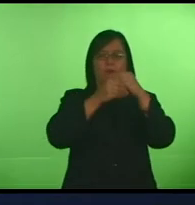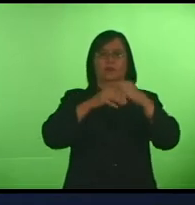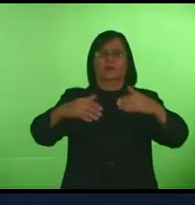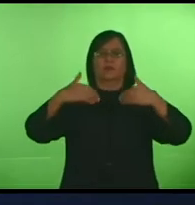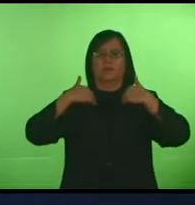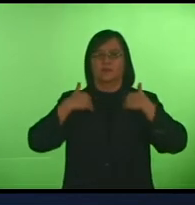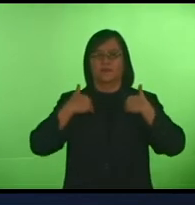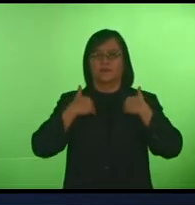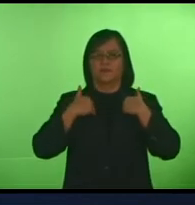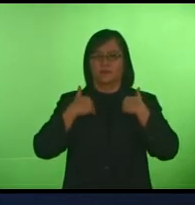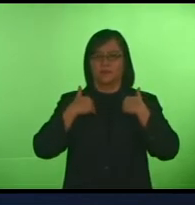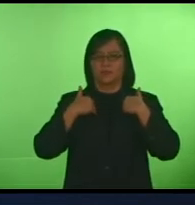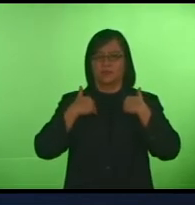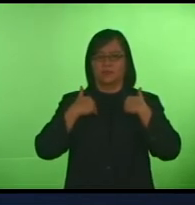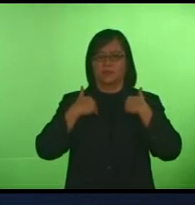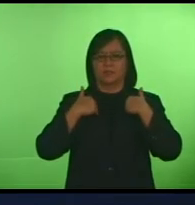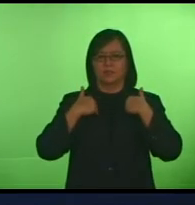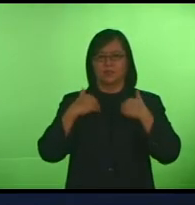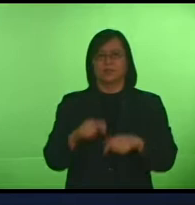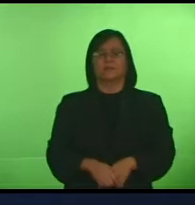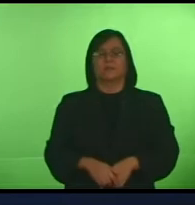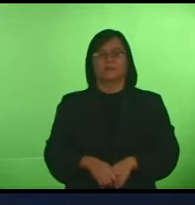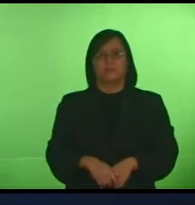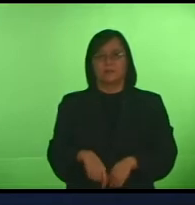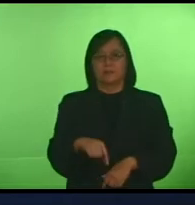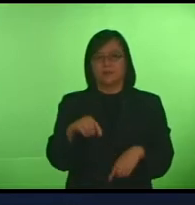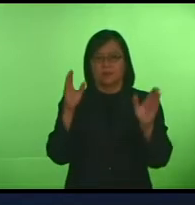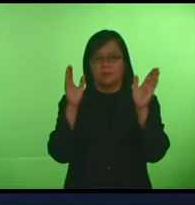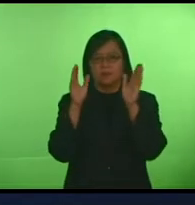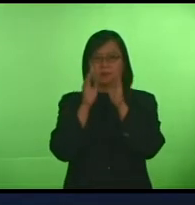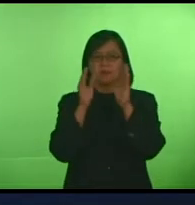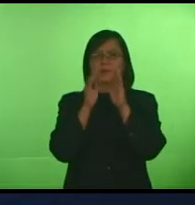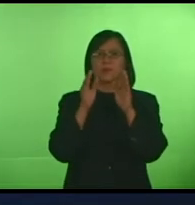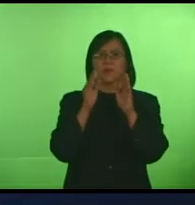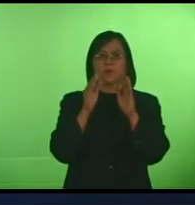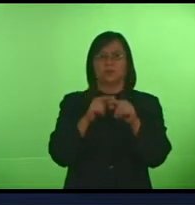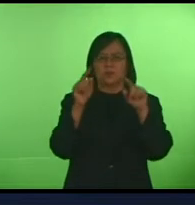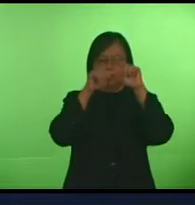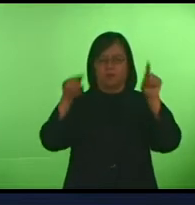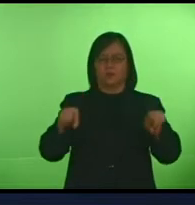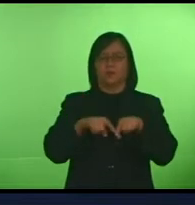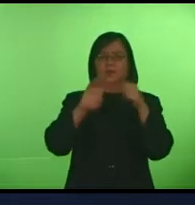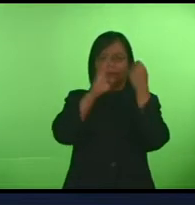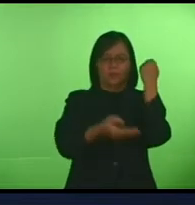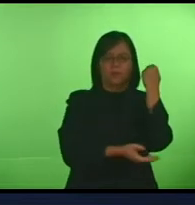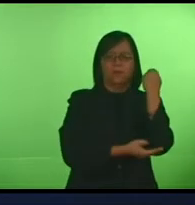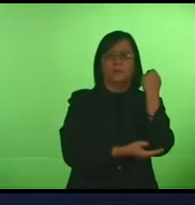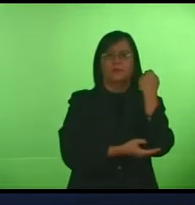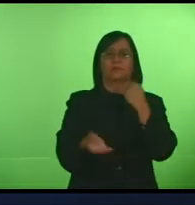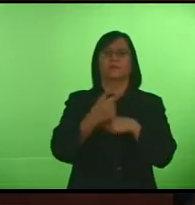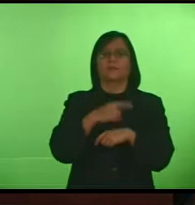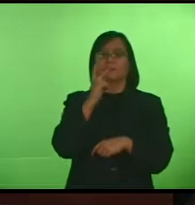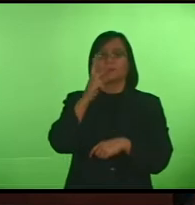small square rattan basket at the front and a blinking red tail light to make it visible to others at